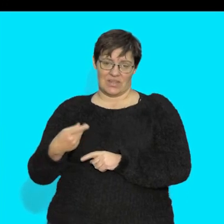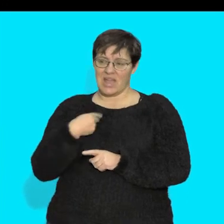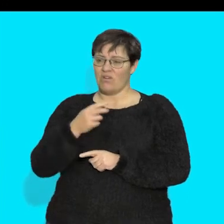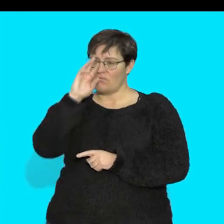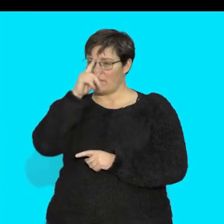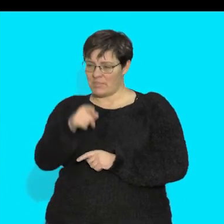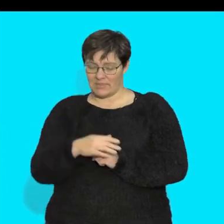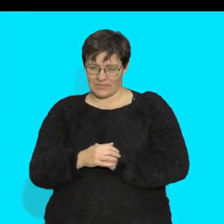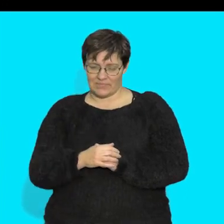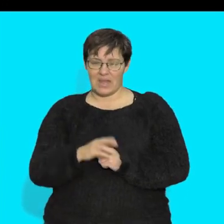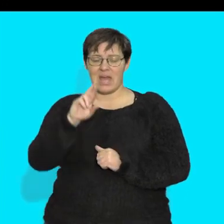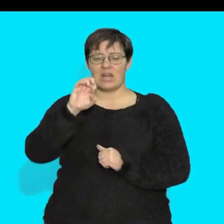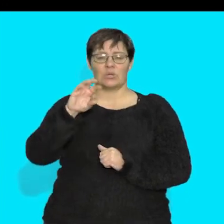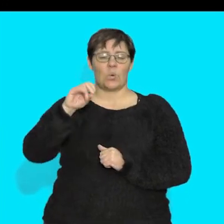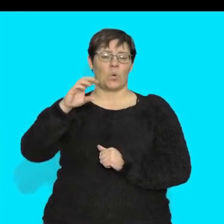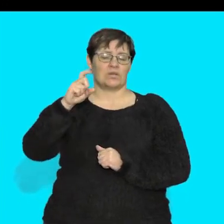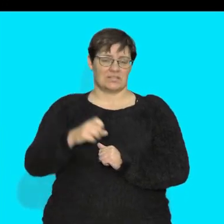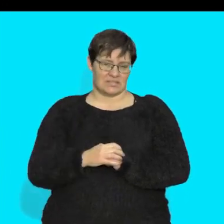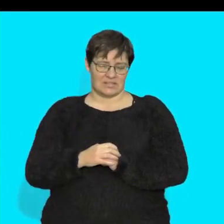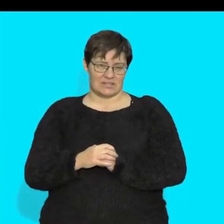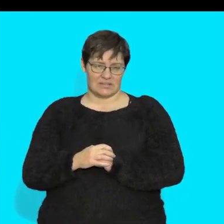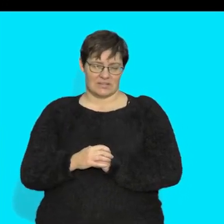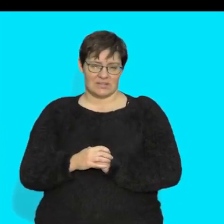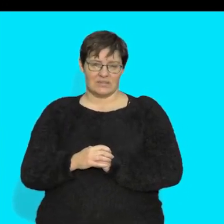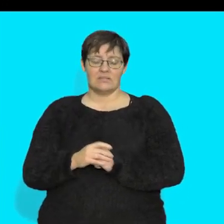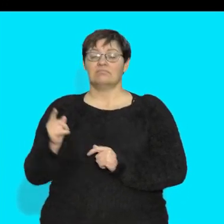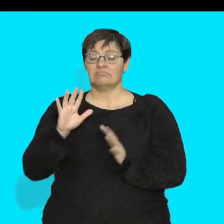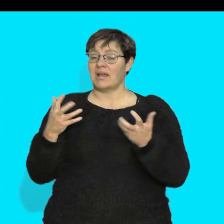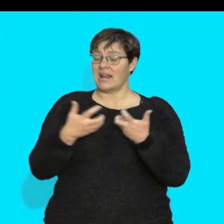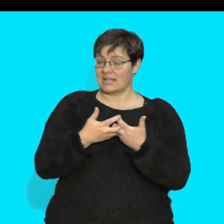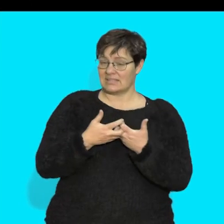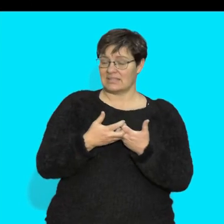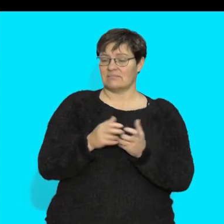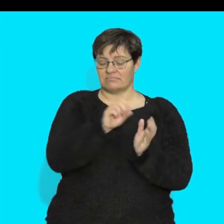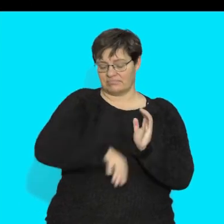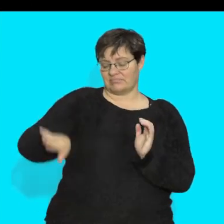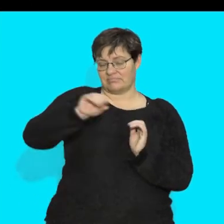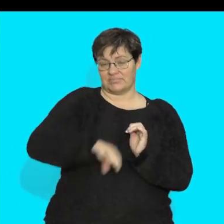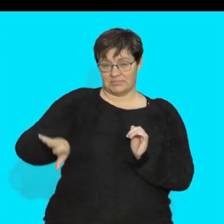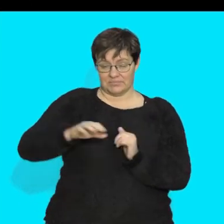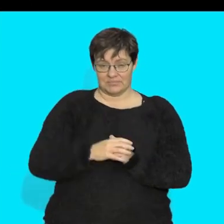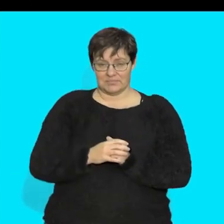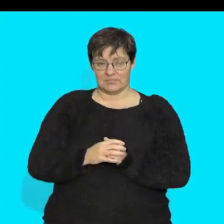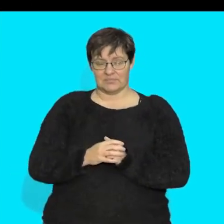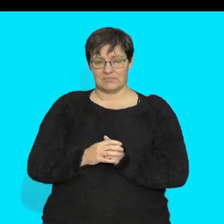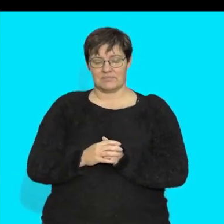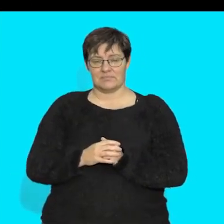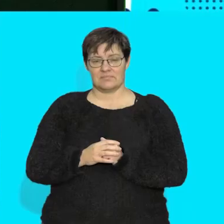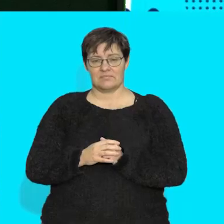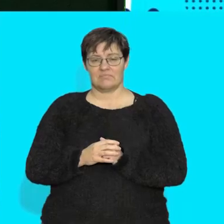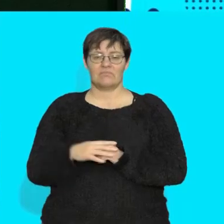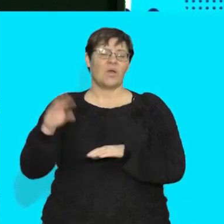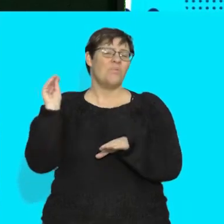redox equation. The hydroxide links with the sodium, and away we go. Now, one of the